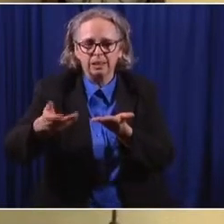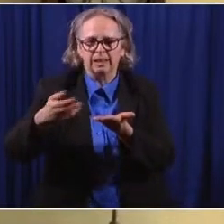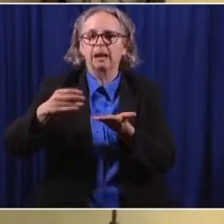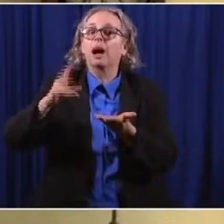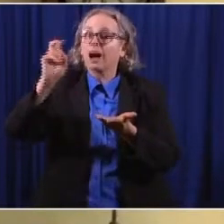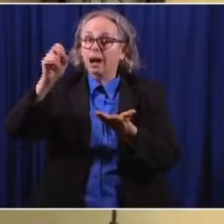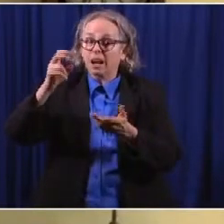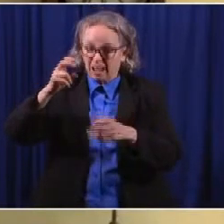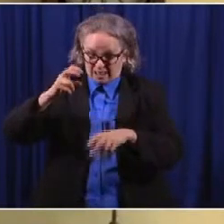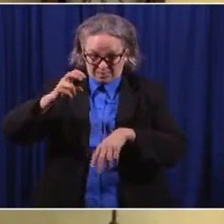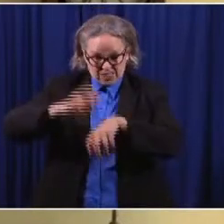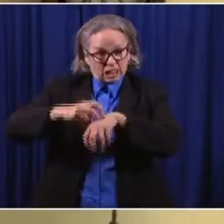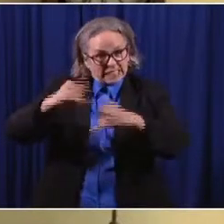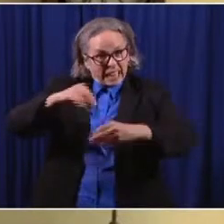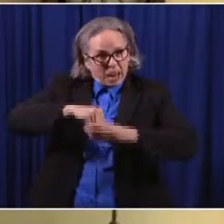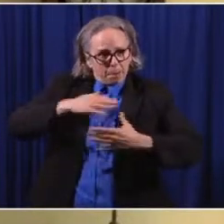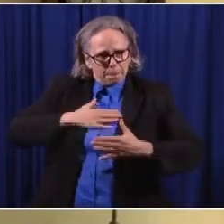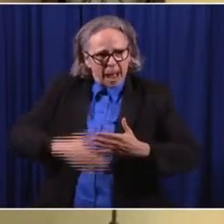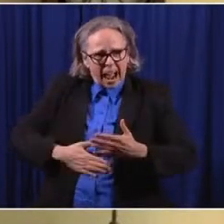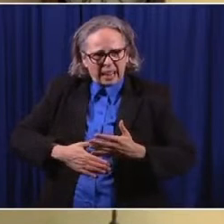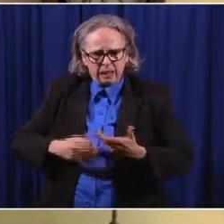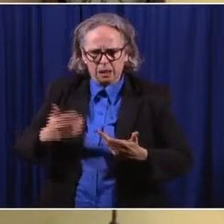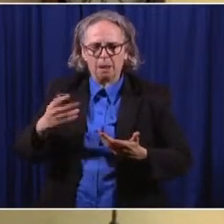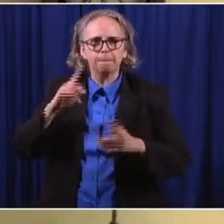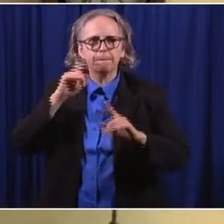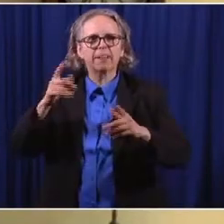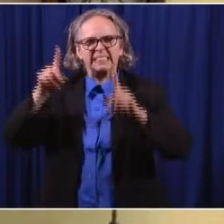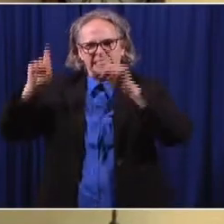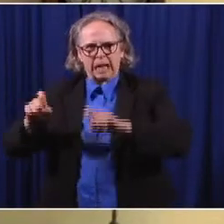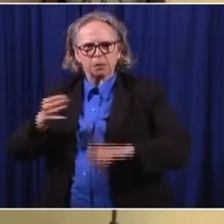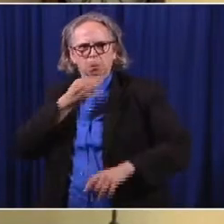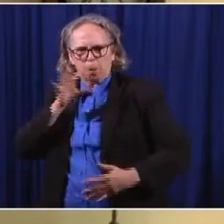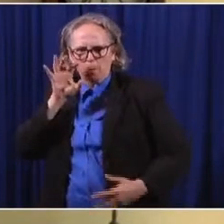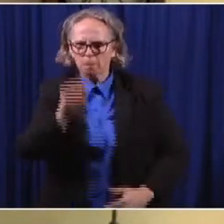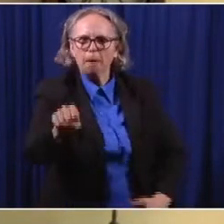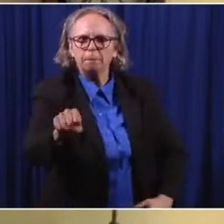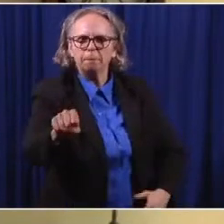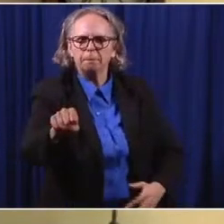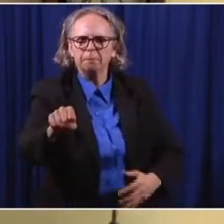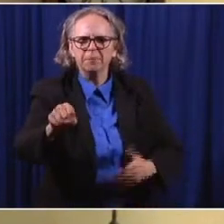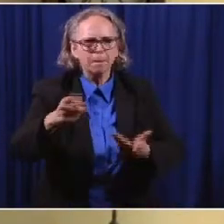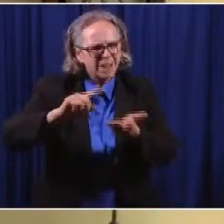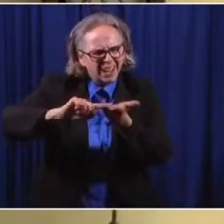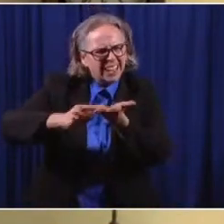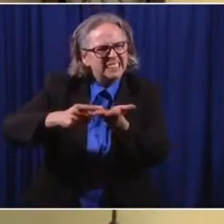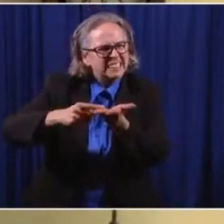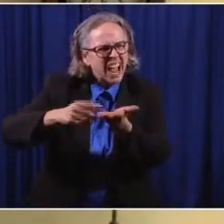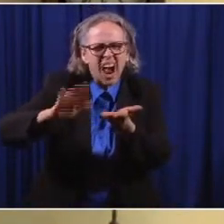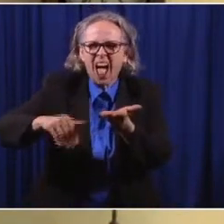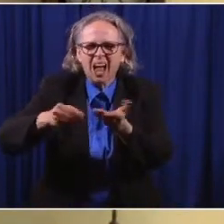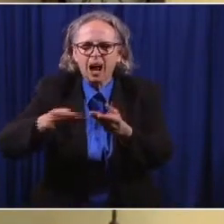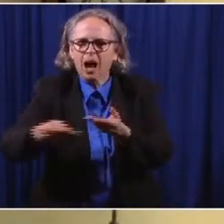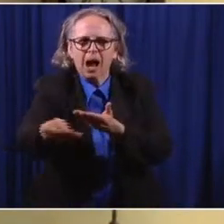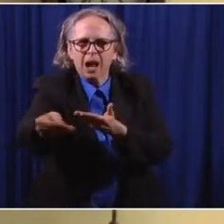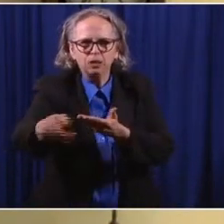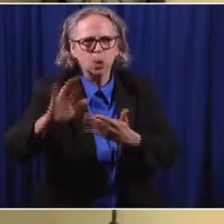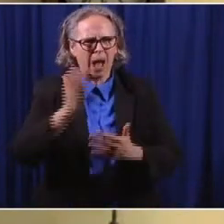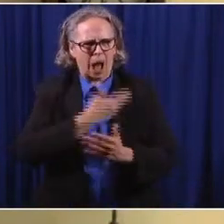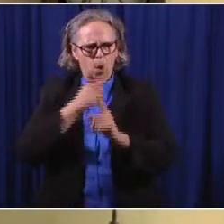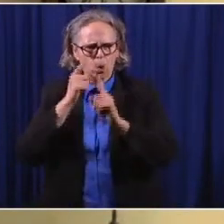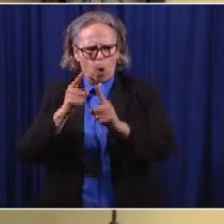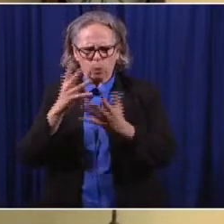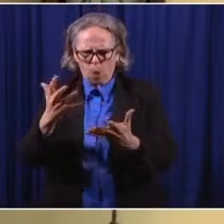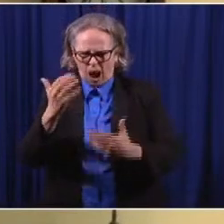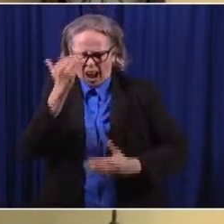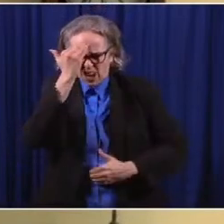have is knowing exactly when that person is contagious, and if there's a way to know when exactly they're no longer contagious, and that way you could